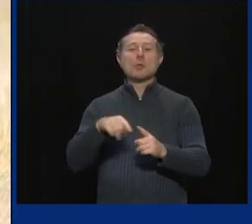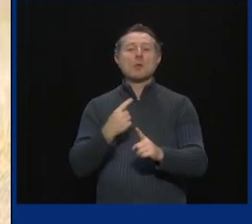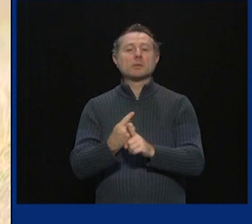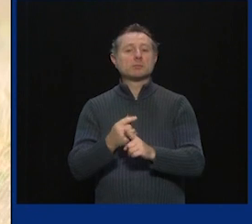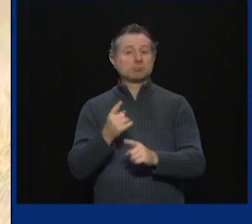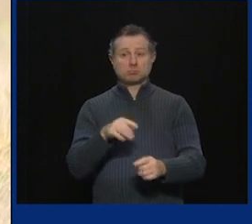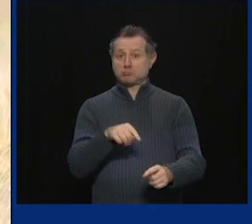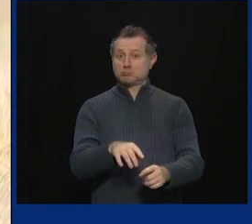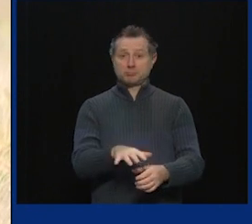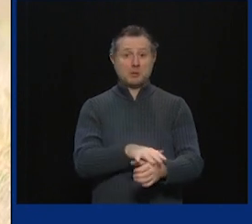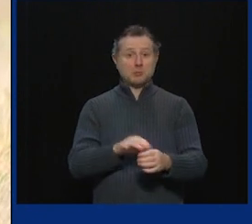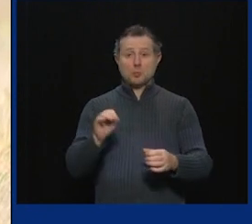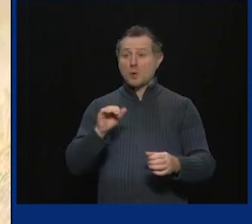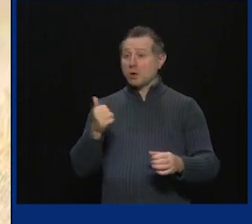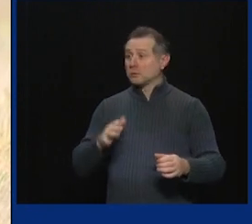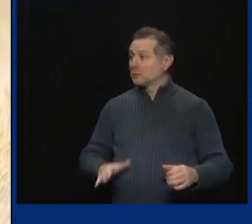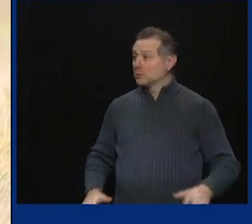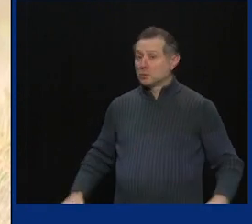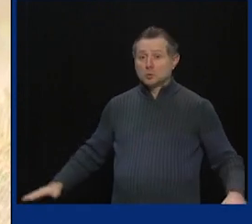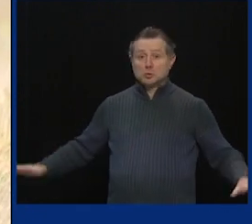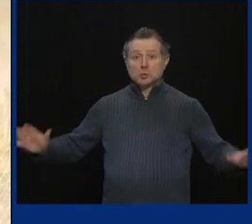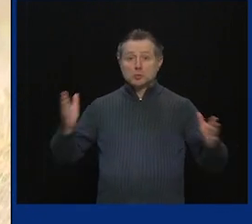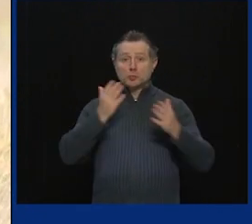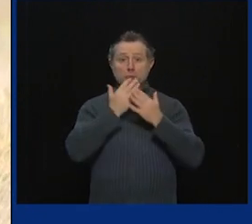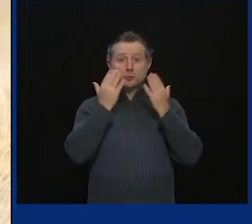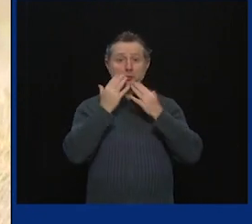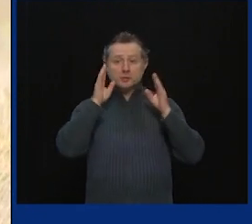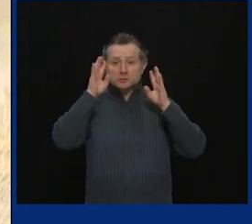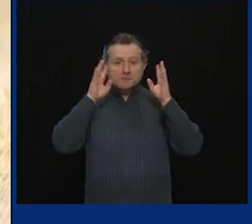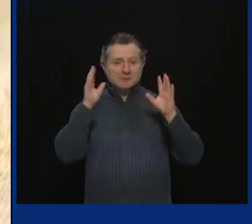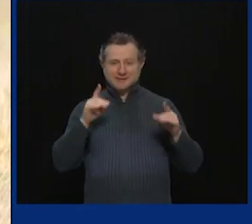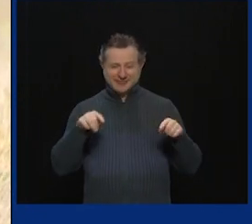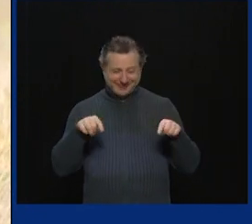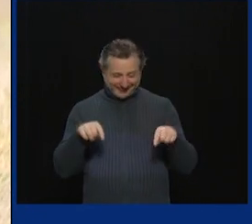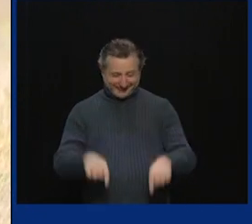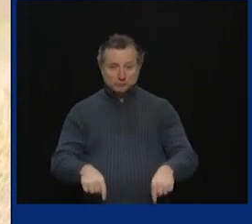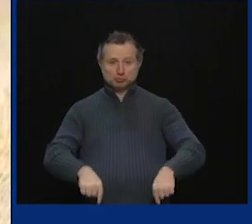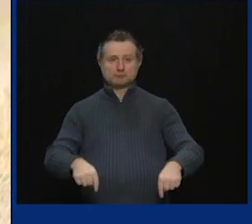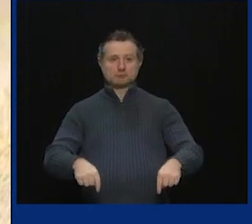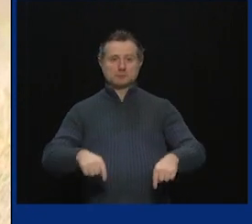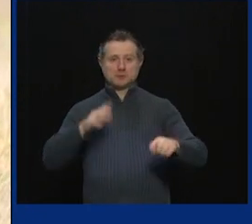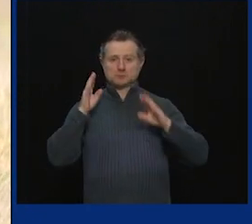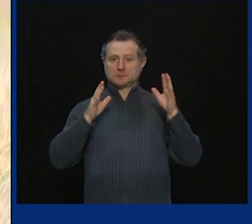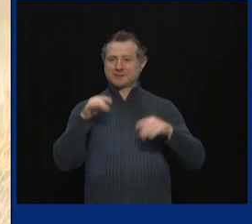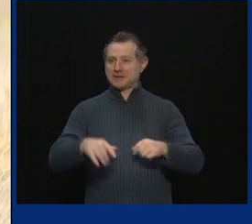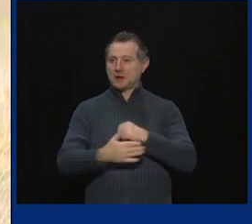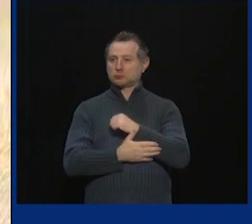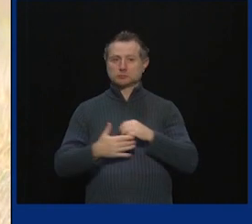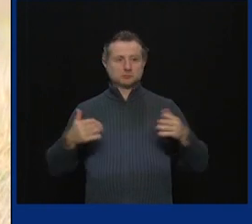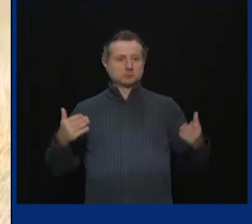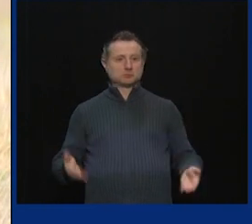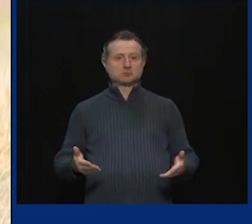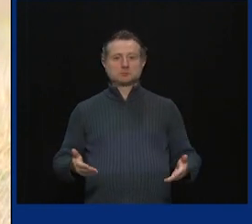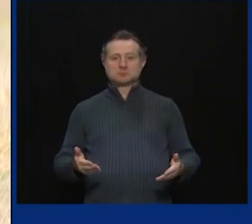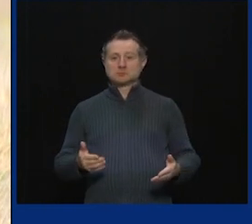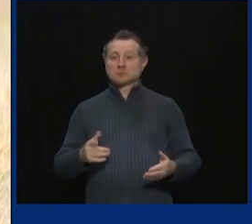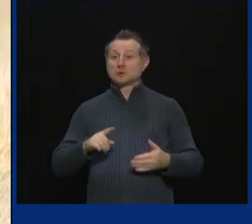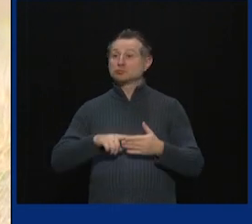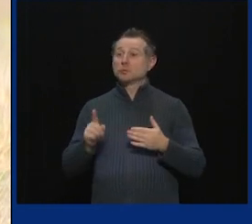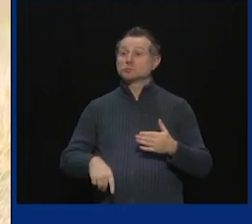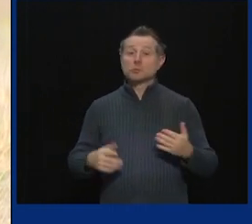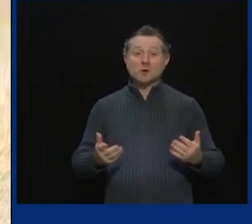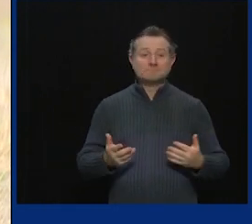they being that creative. It's happening here in Genesee County. And as a result, we'll have North